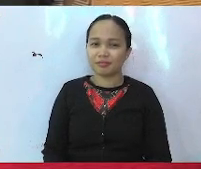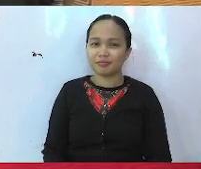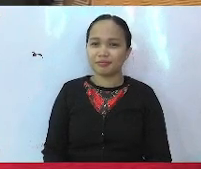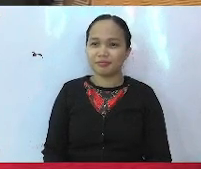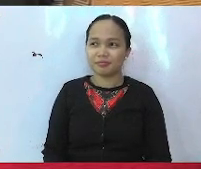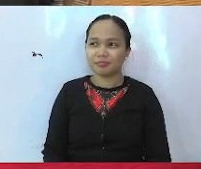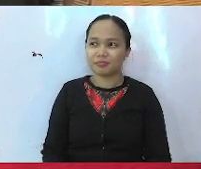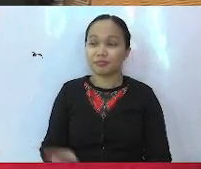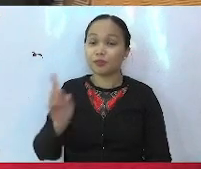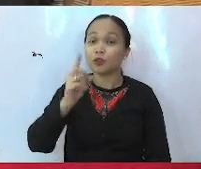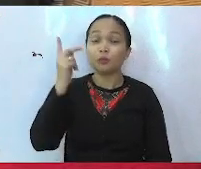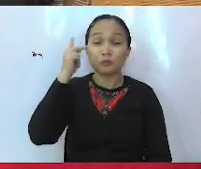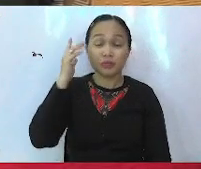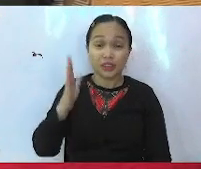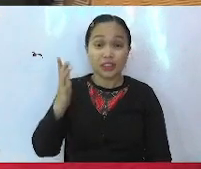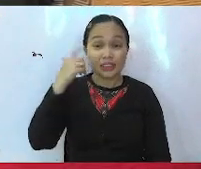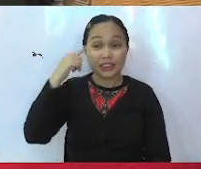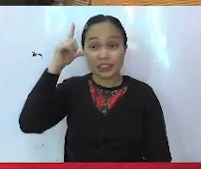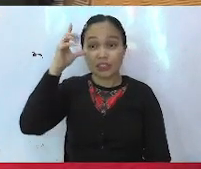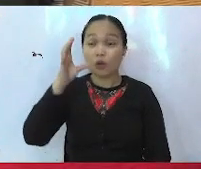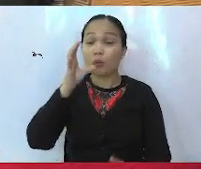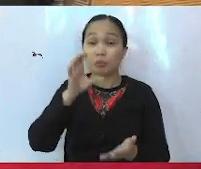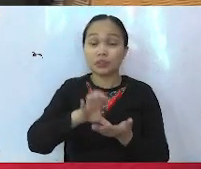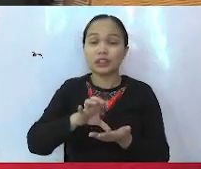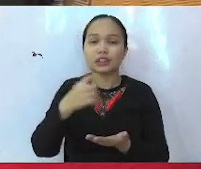But again, Pastor Hill commented here that he said,